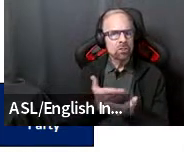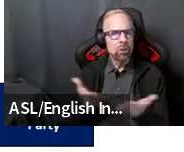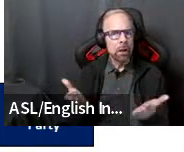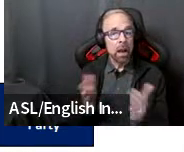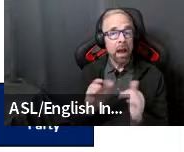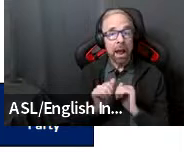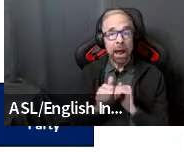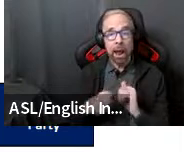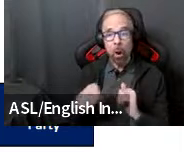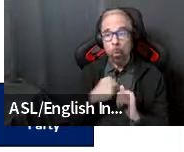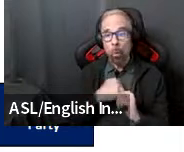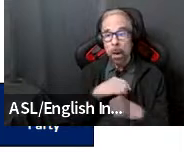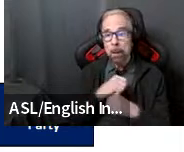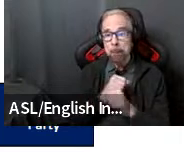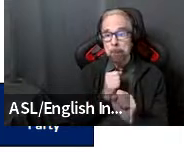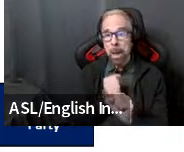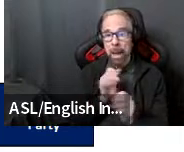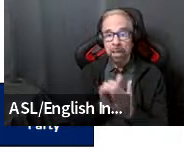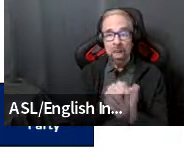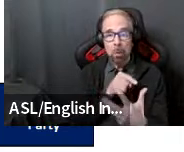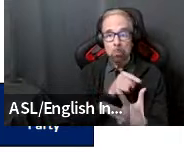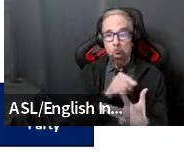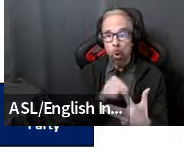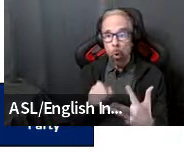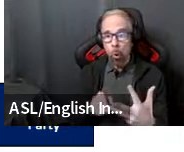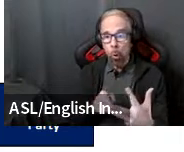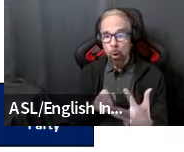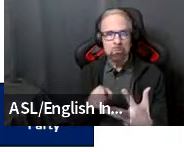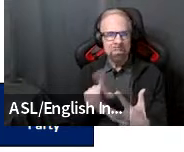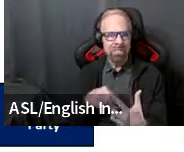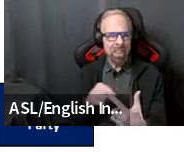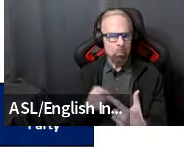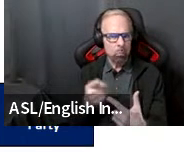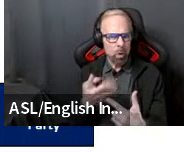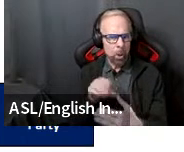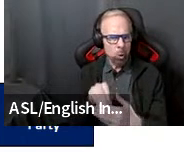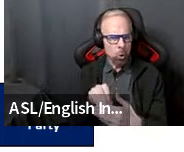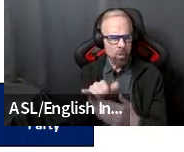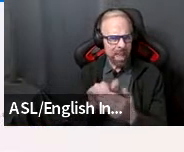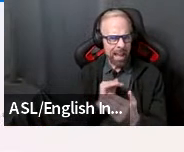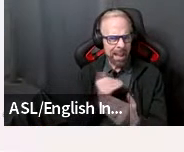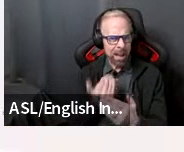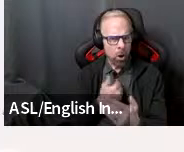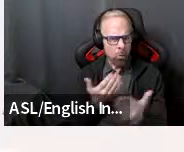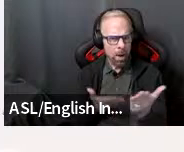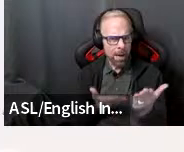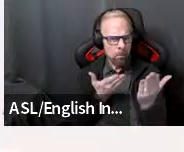kind of make those points, or we include that in our recommendation here.